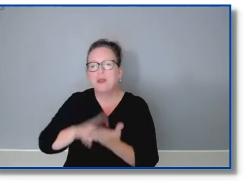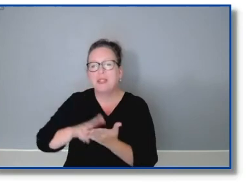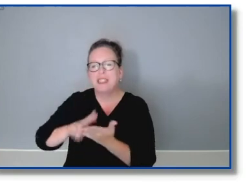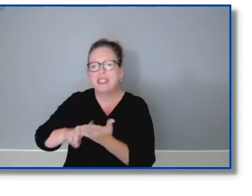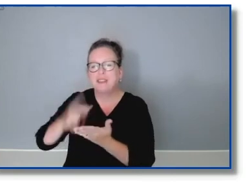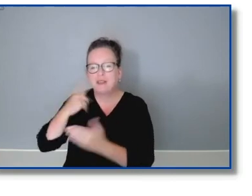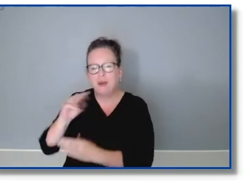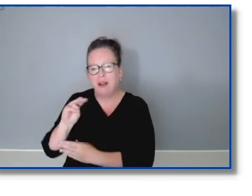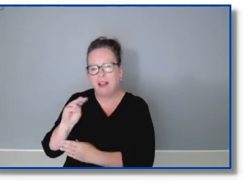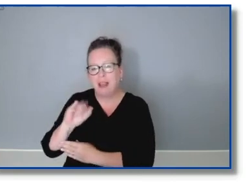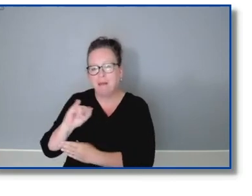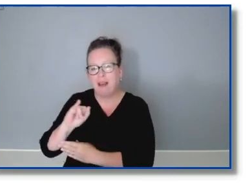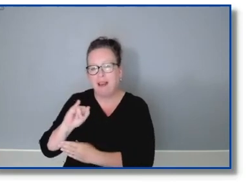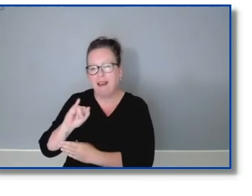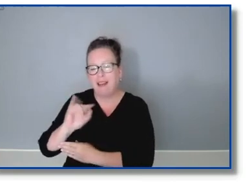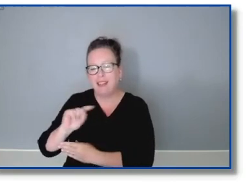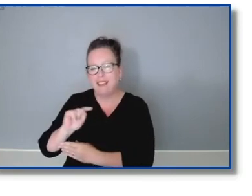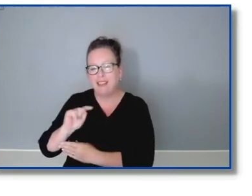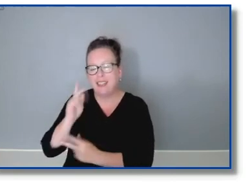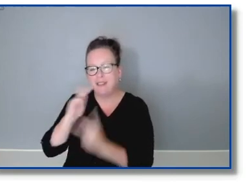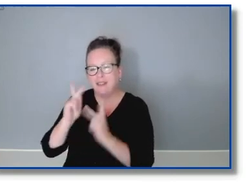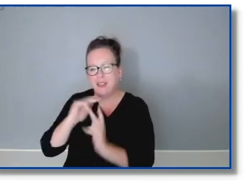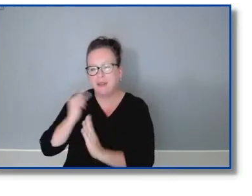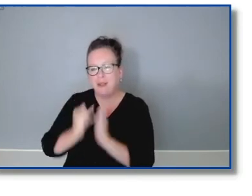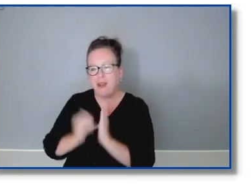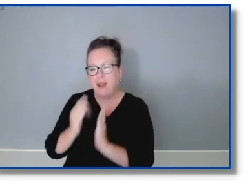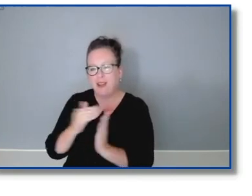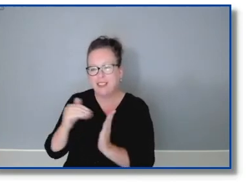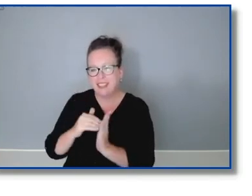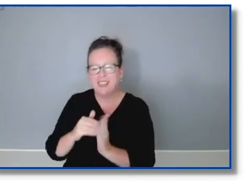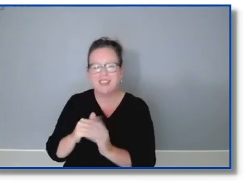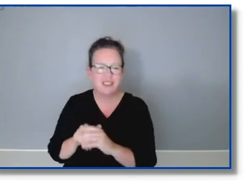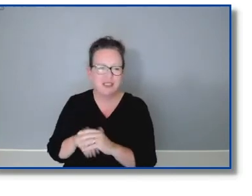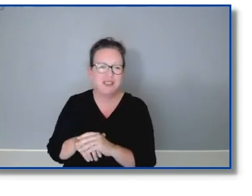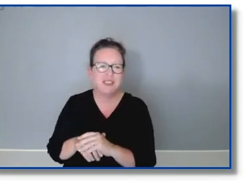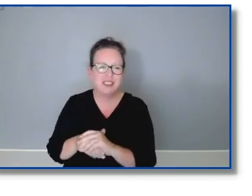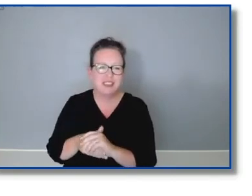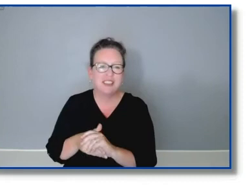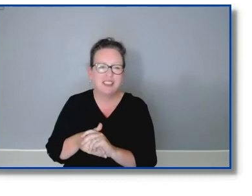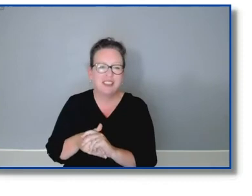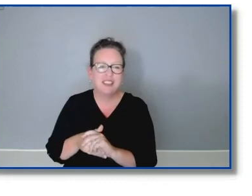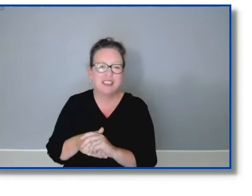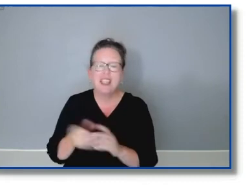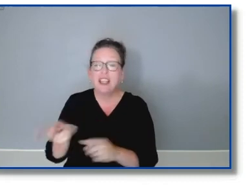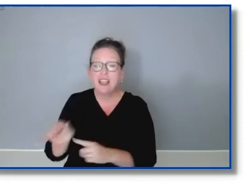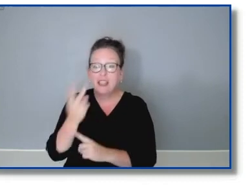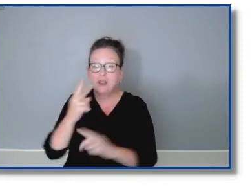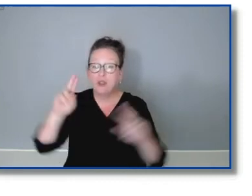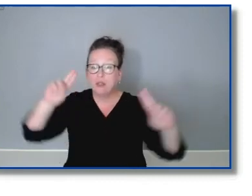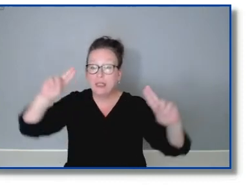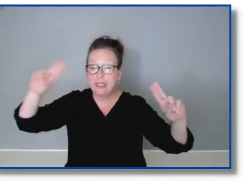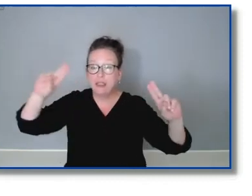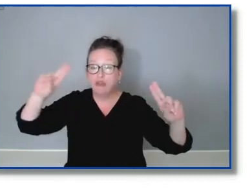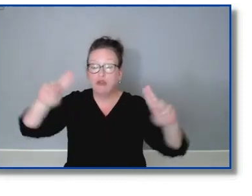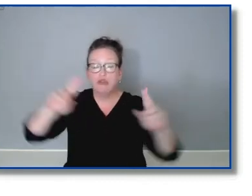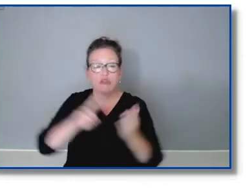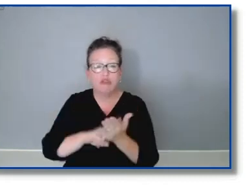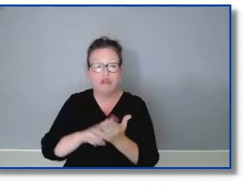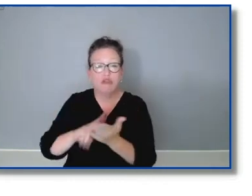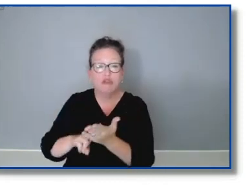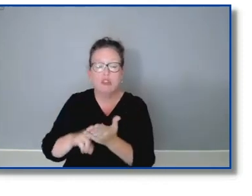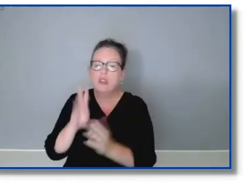List Visual Arts Center and Kendall Square. These two signatures were